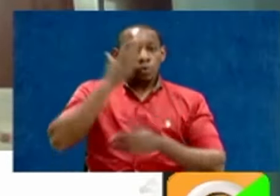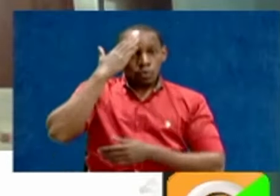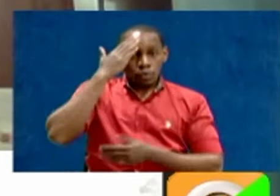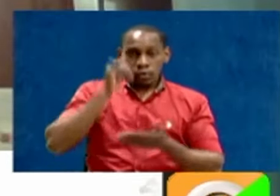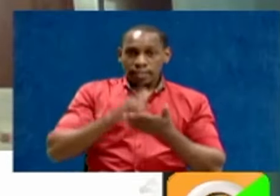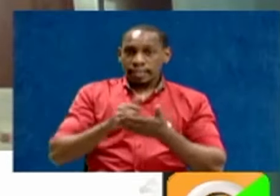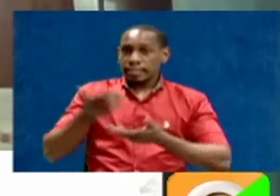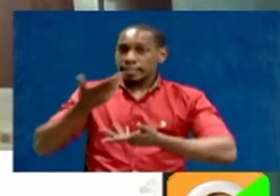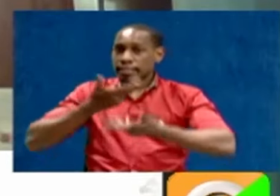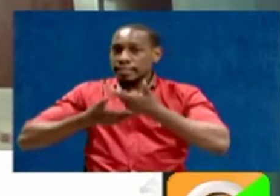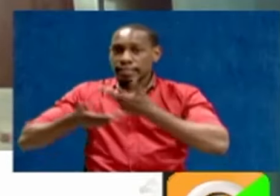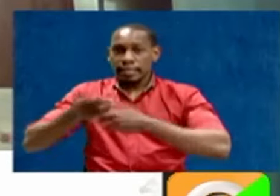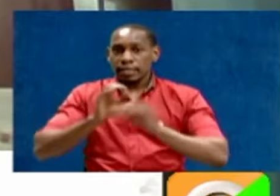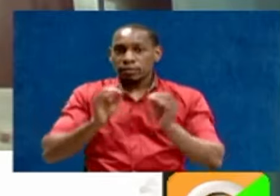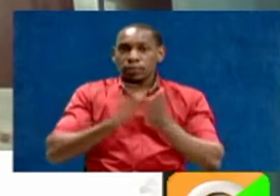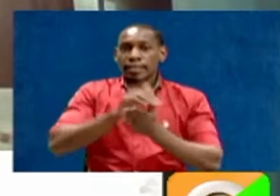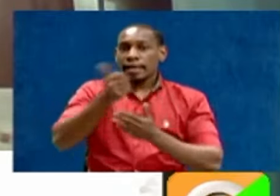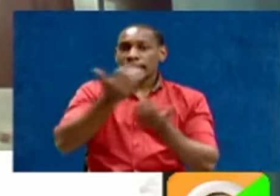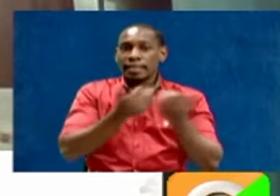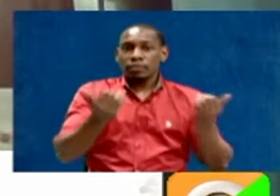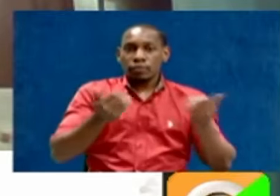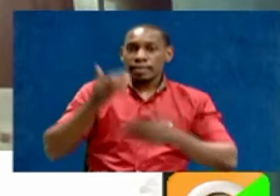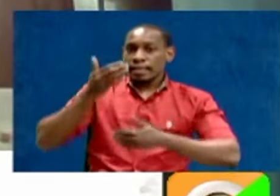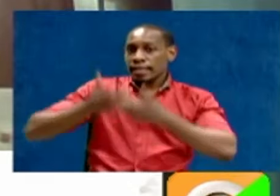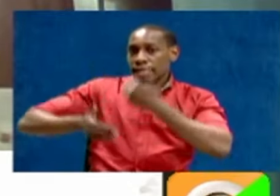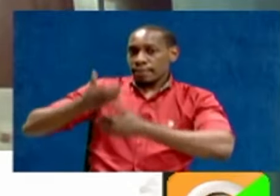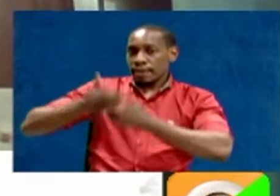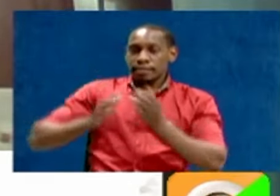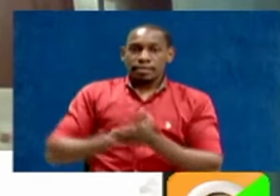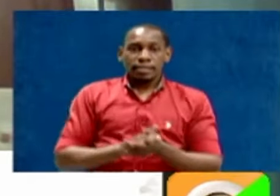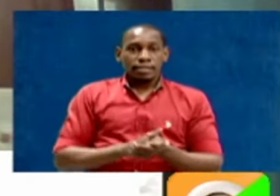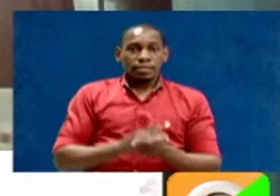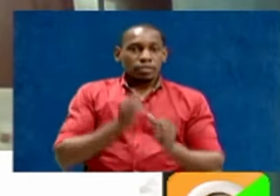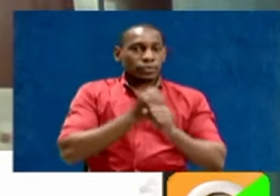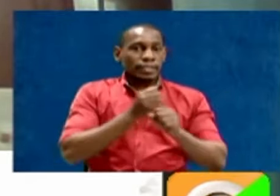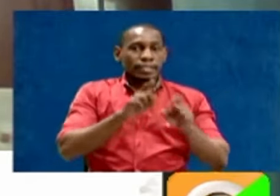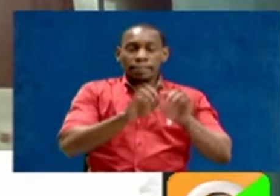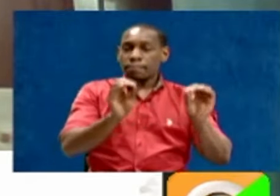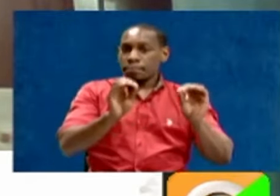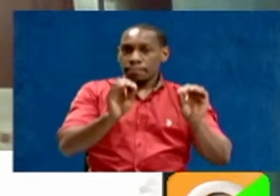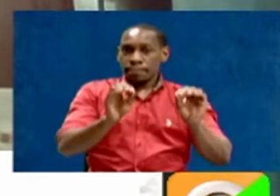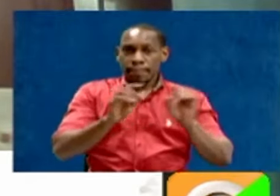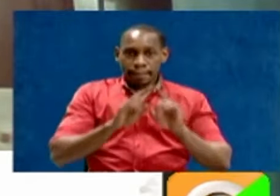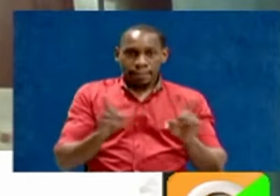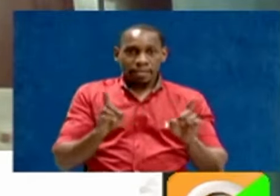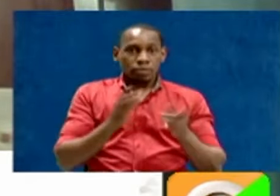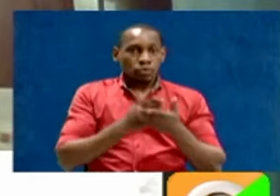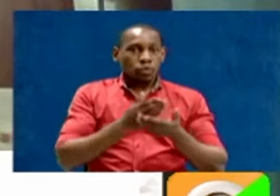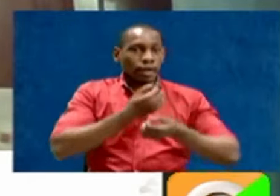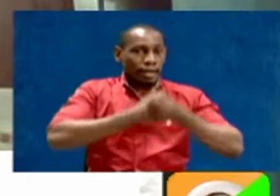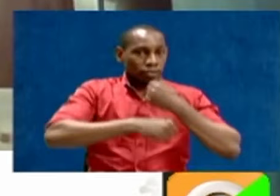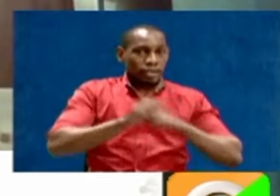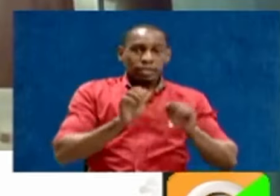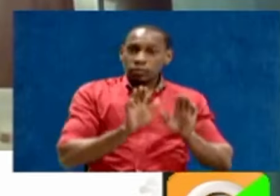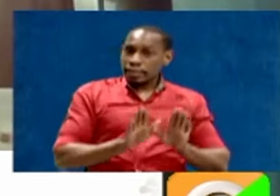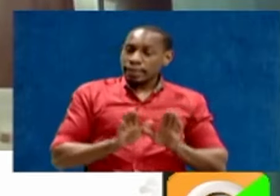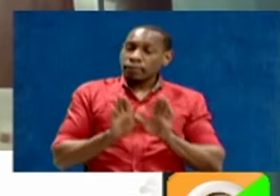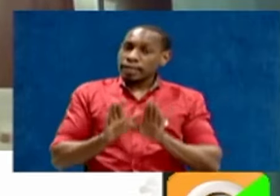not to interact with other children from the neighborhood. They have not been doing that, but just as a precaution,